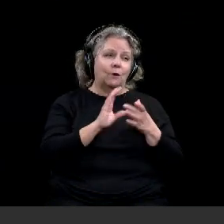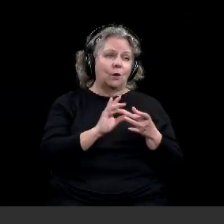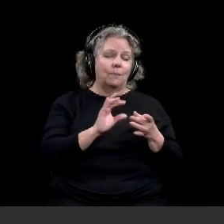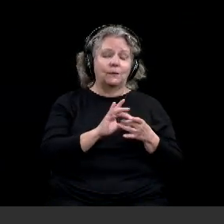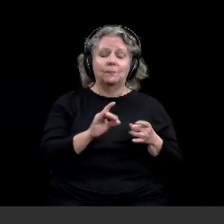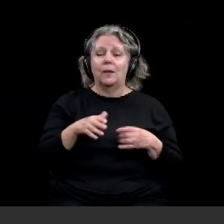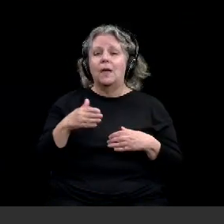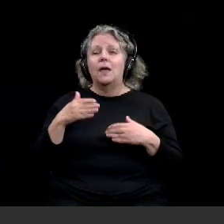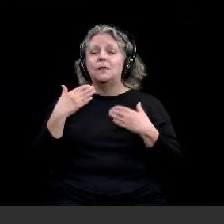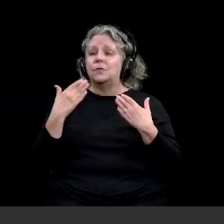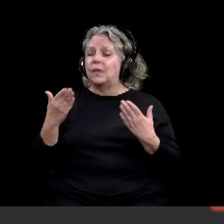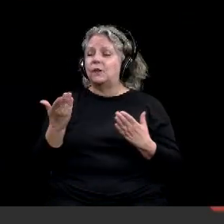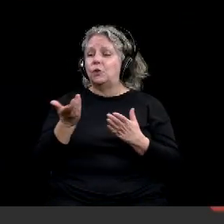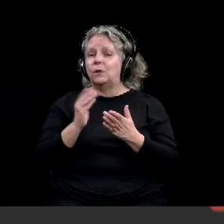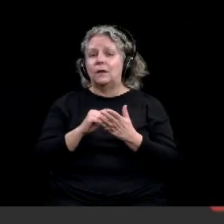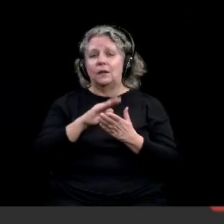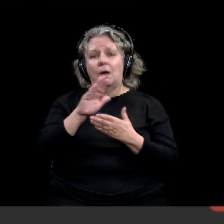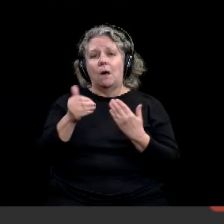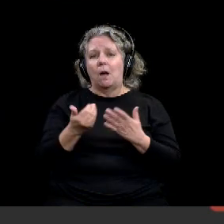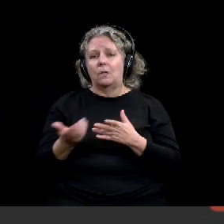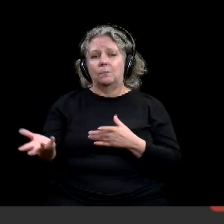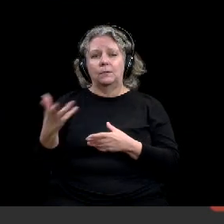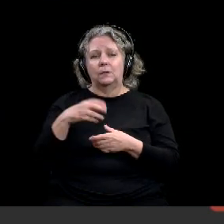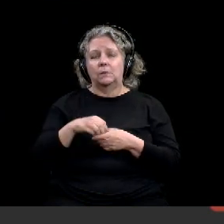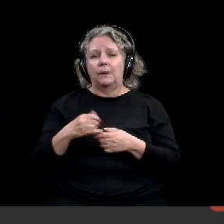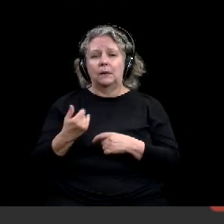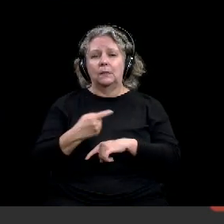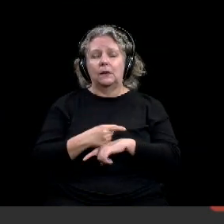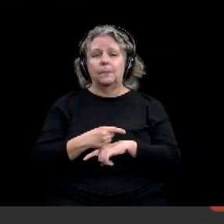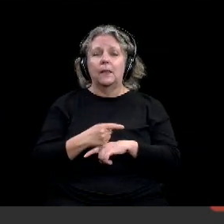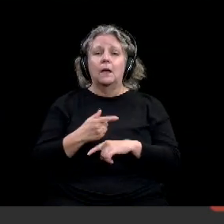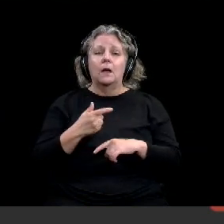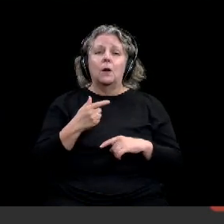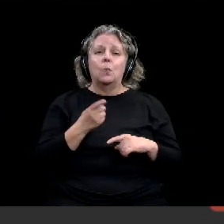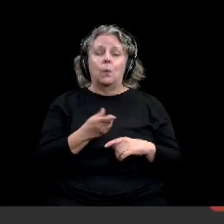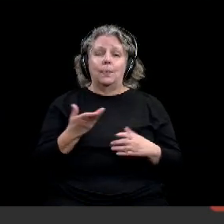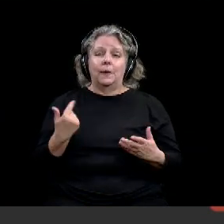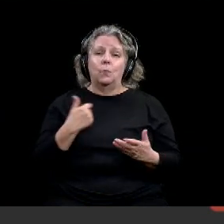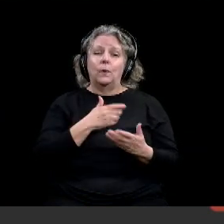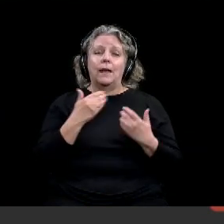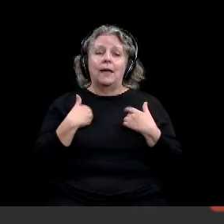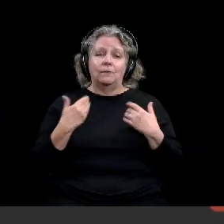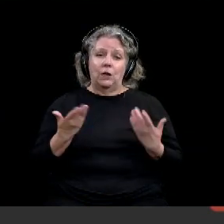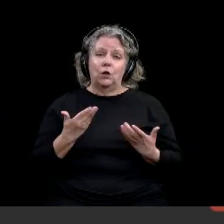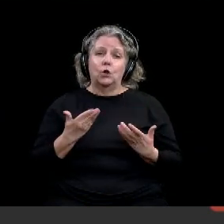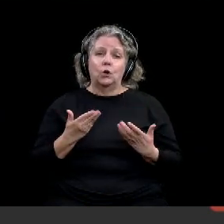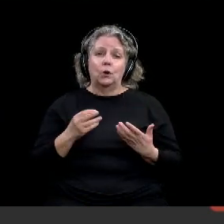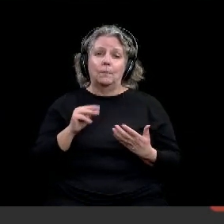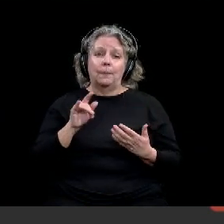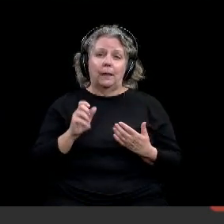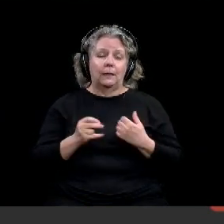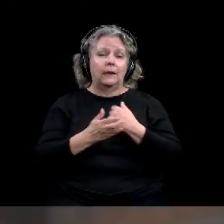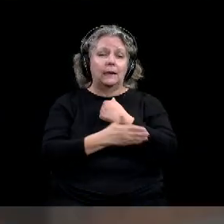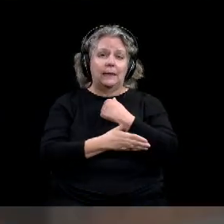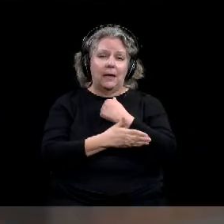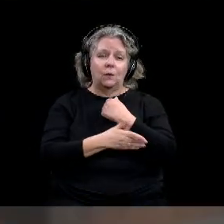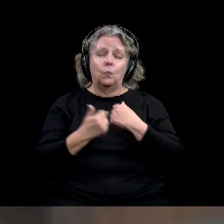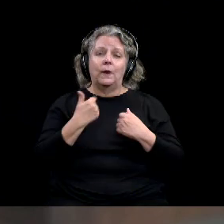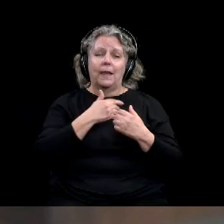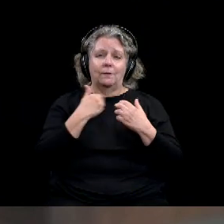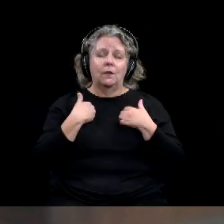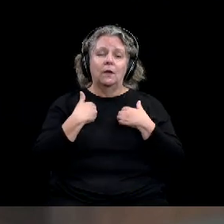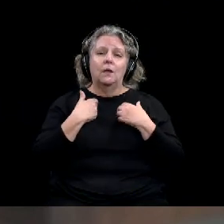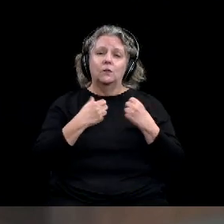things that we have here in McLennan County are strong partnerships. McLennan County residents can take comfort in the fact